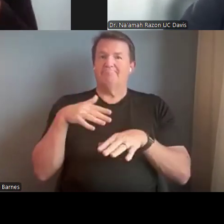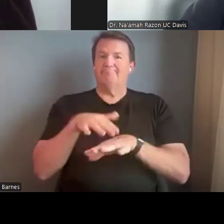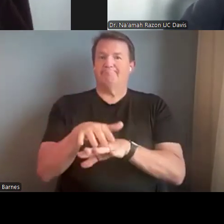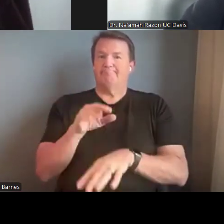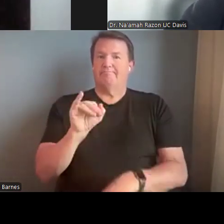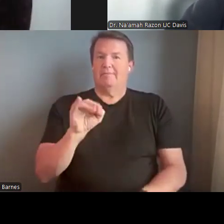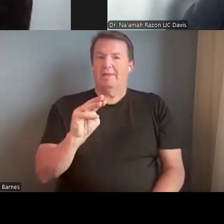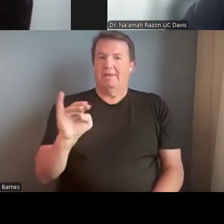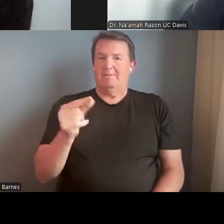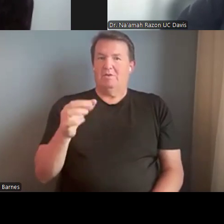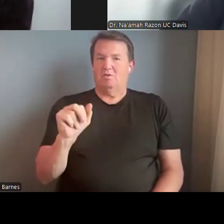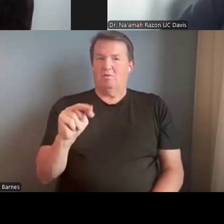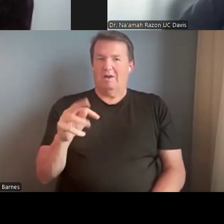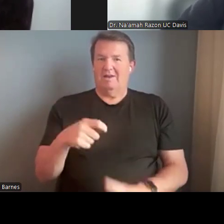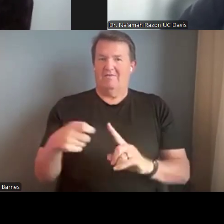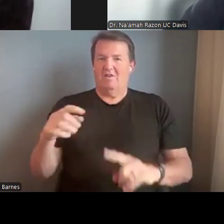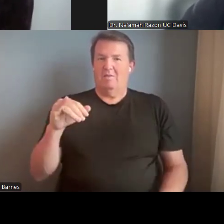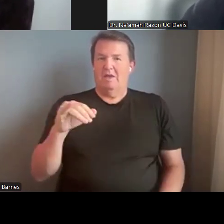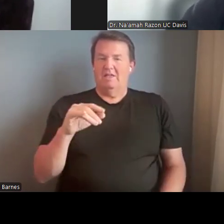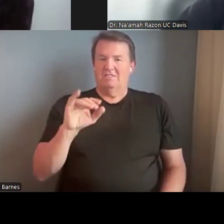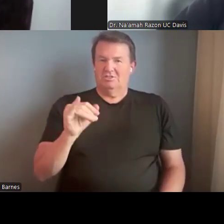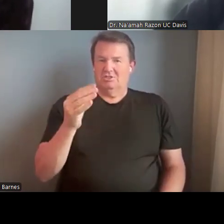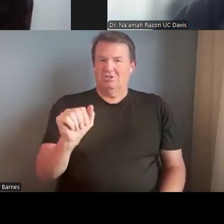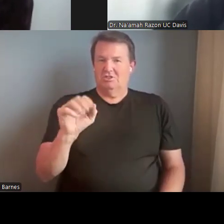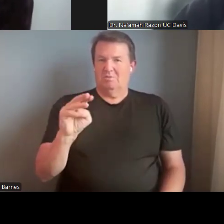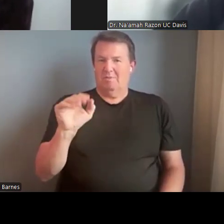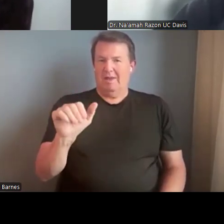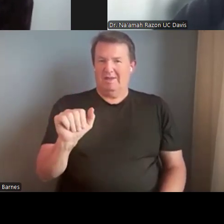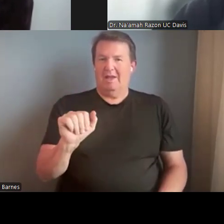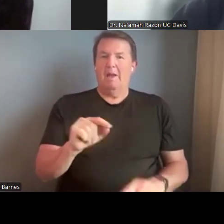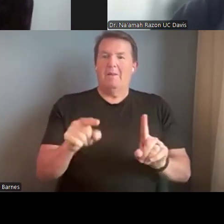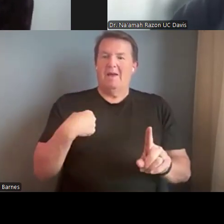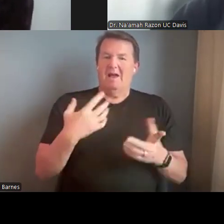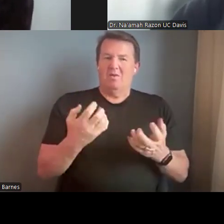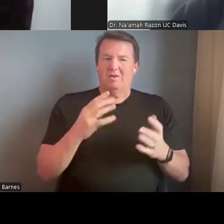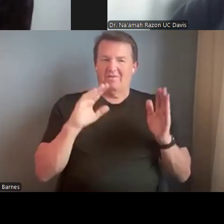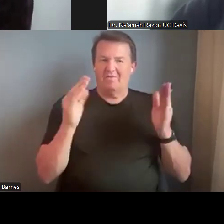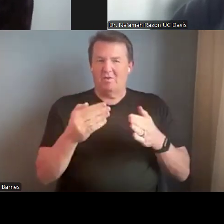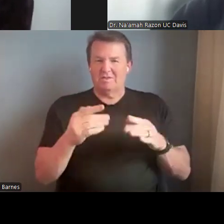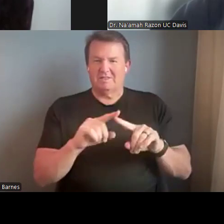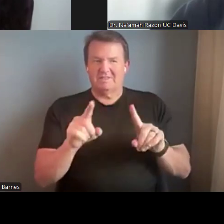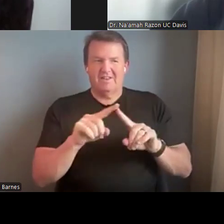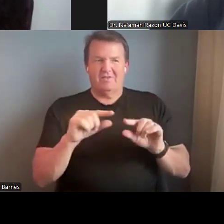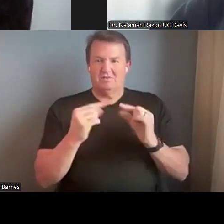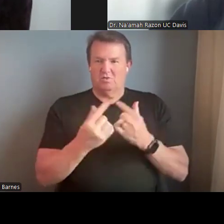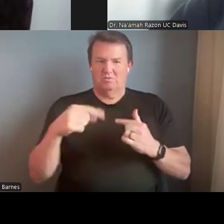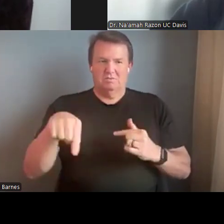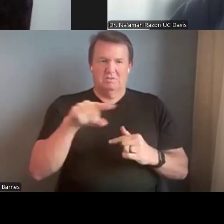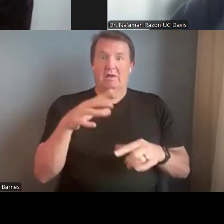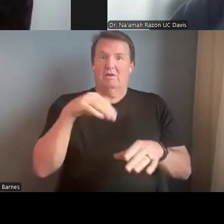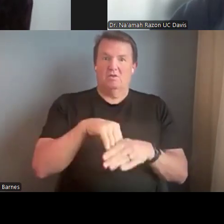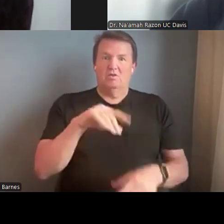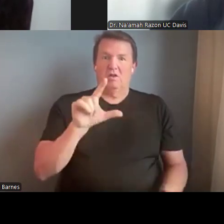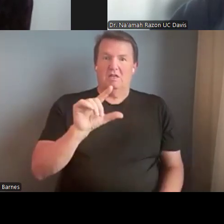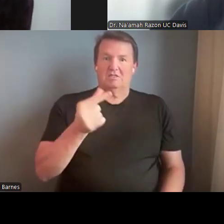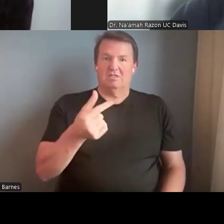really wanted to target different demographics than what we traditionally hear about in the dementia space to include the LGBTQIA plus community,